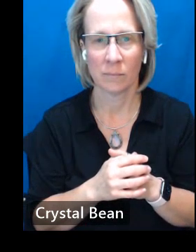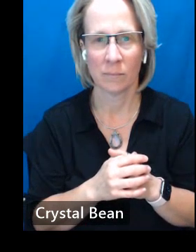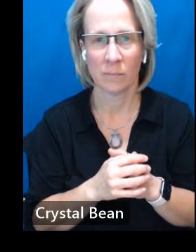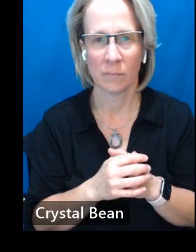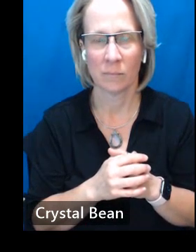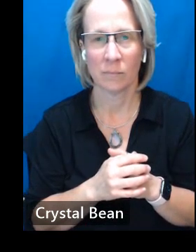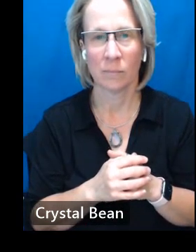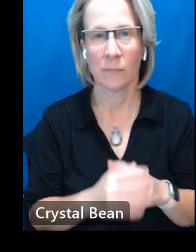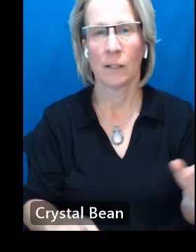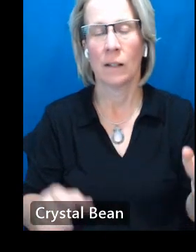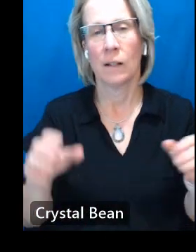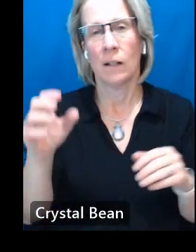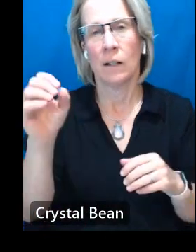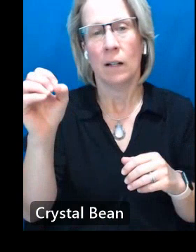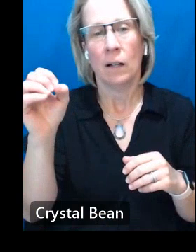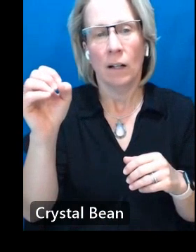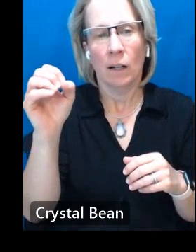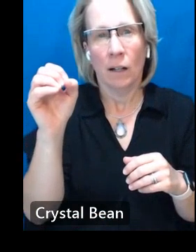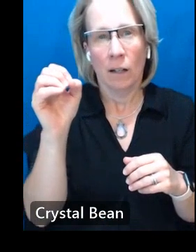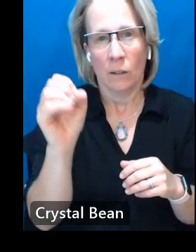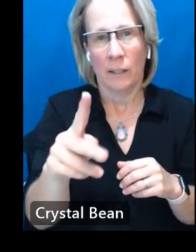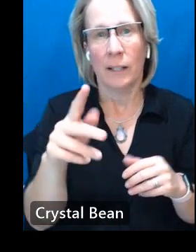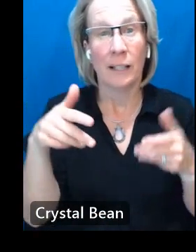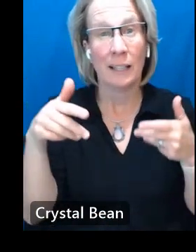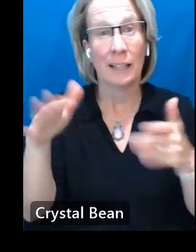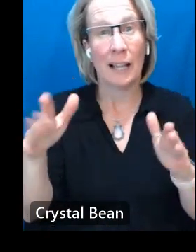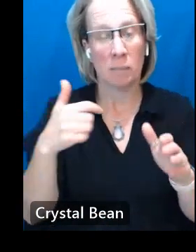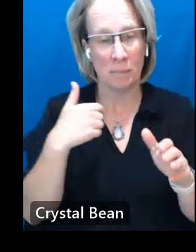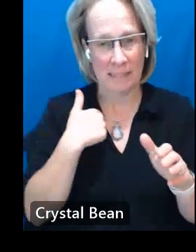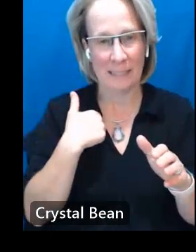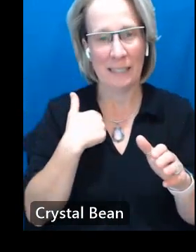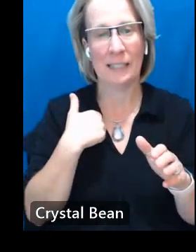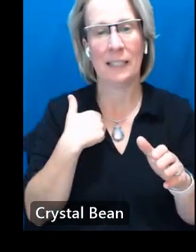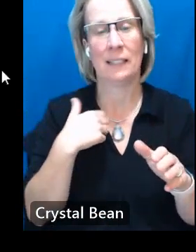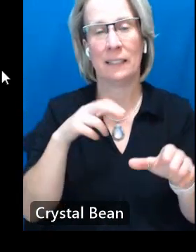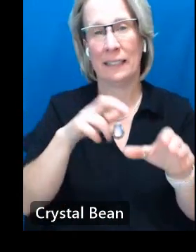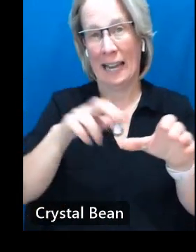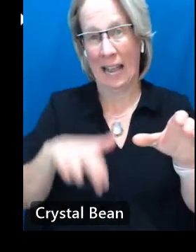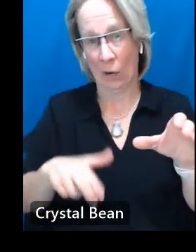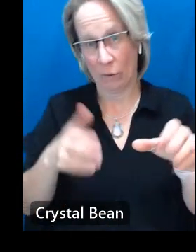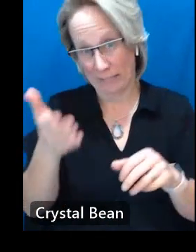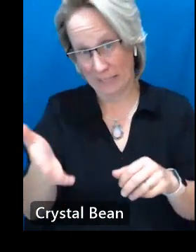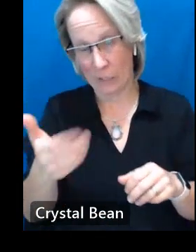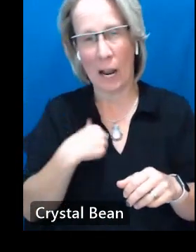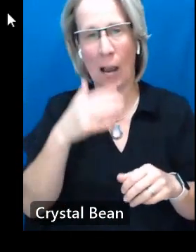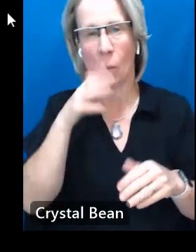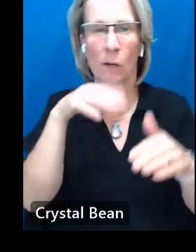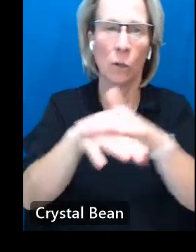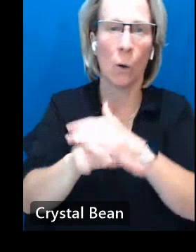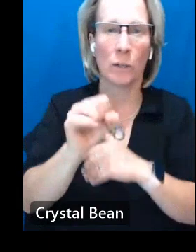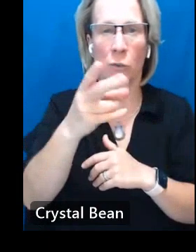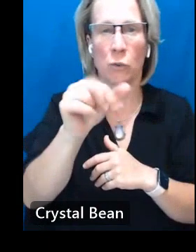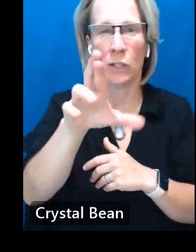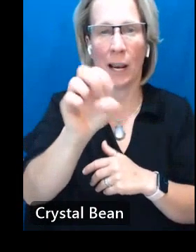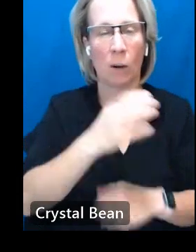Okay, let me get out of here for a second, and now I'm gonna go into share. So bear with me, please be patient.